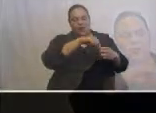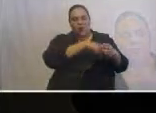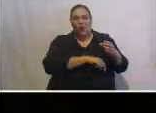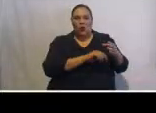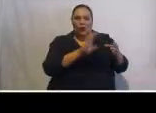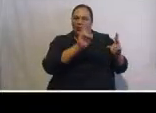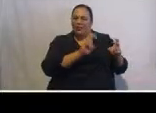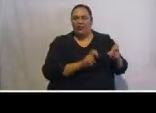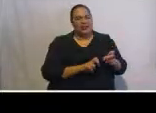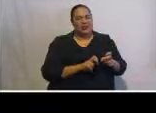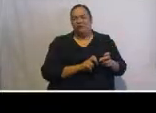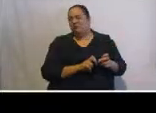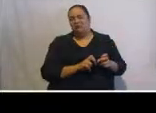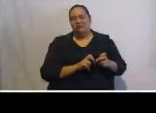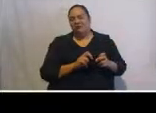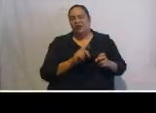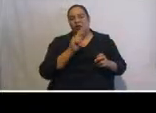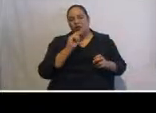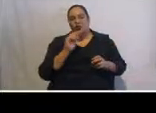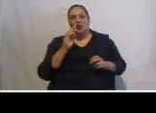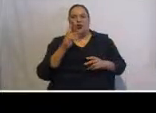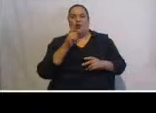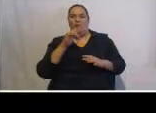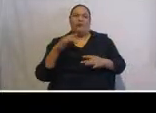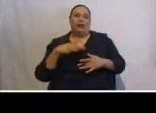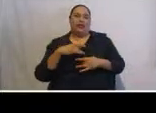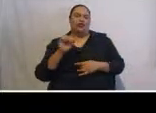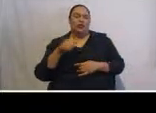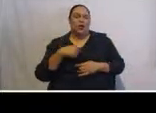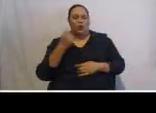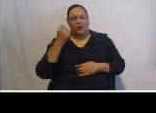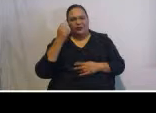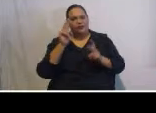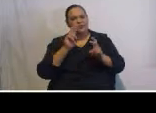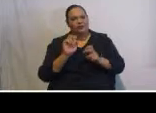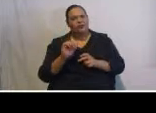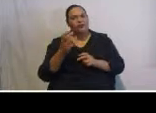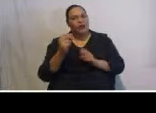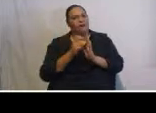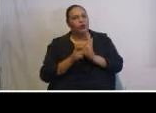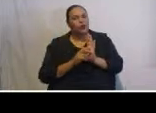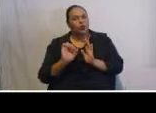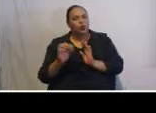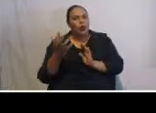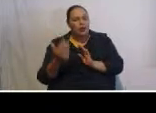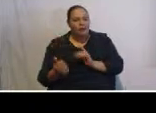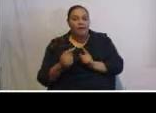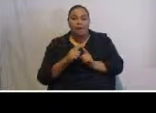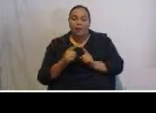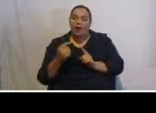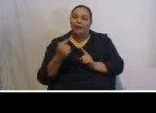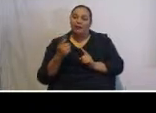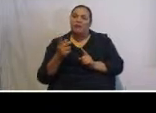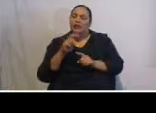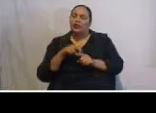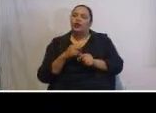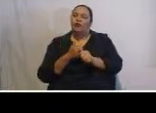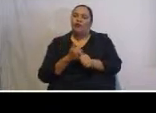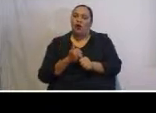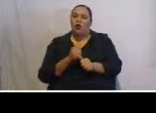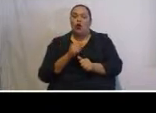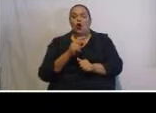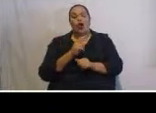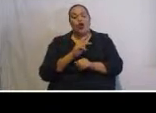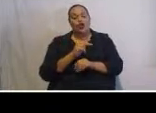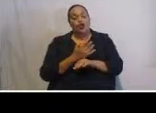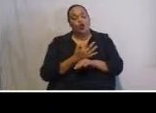is really in the public interest. We do understand that Eskom has its rules that it applies by, and that NERSA has